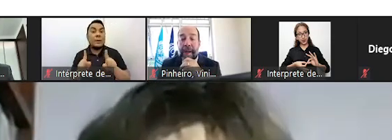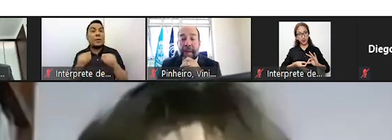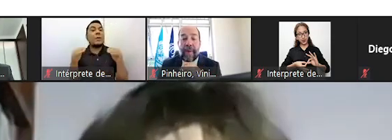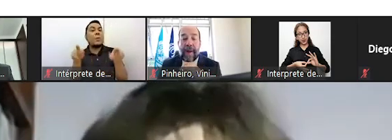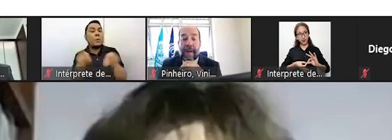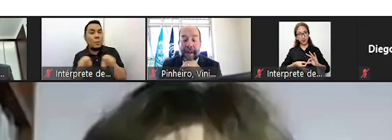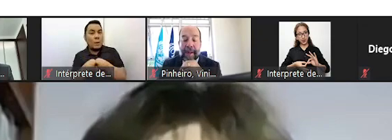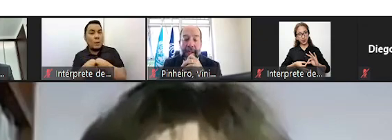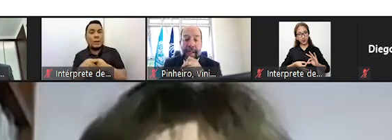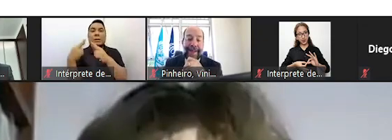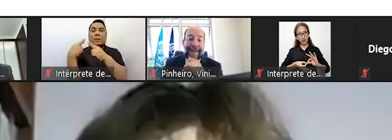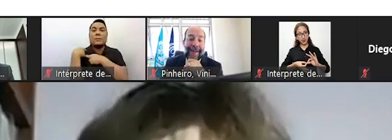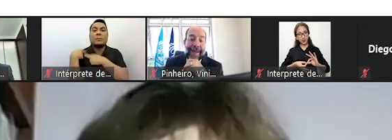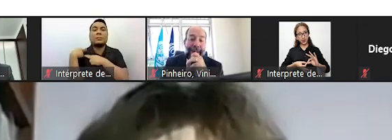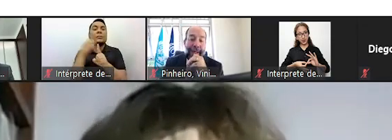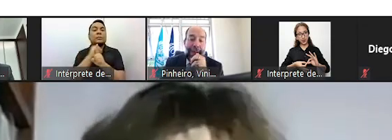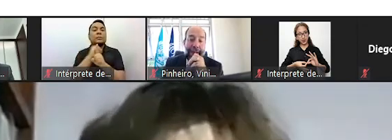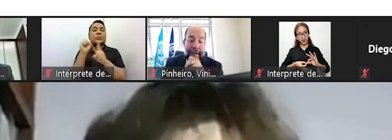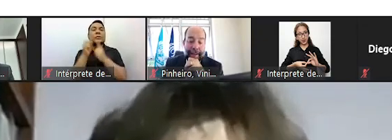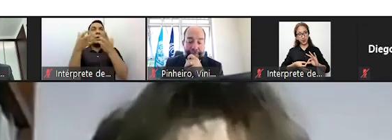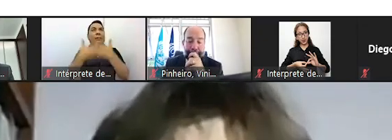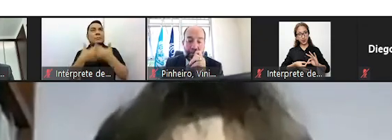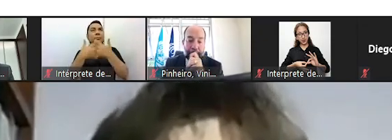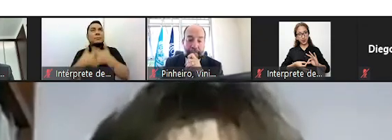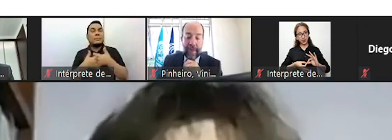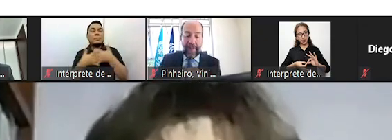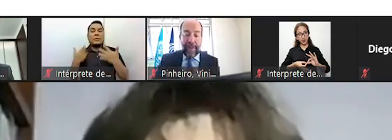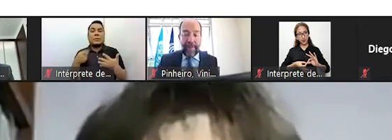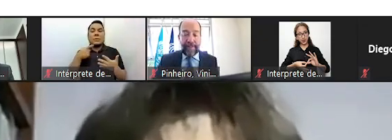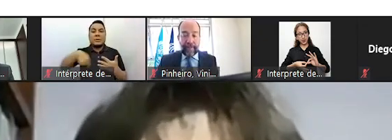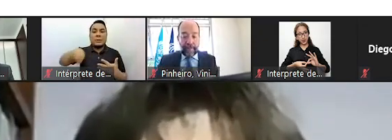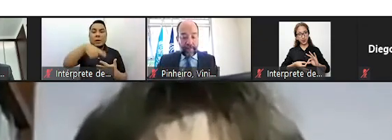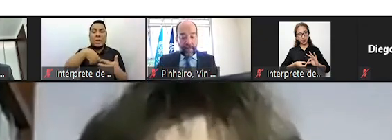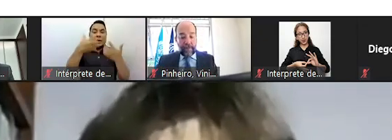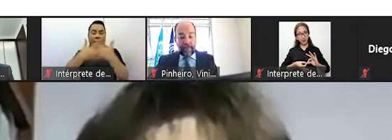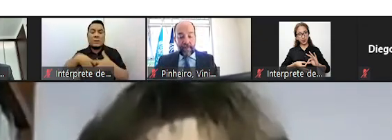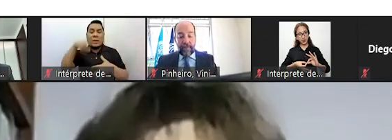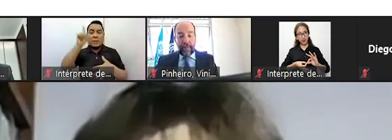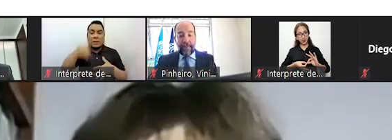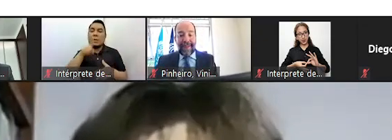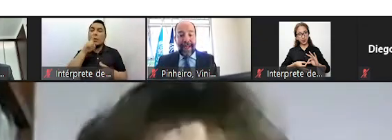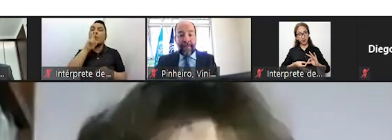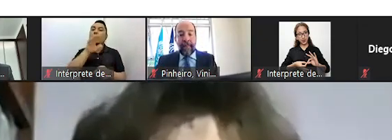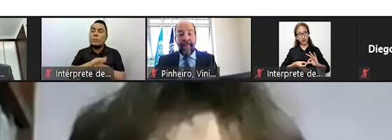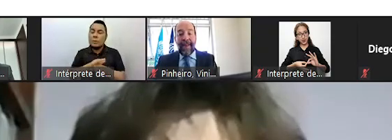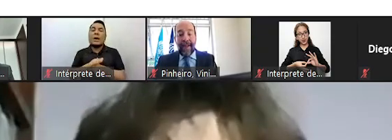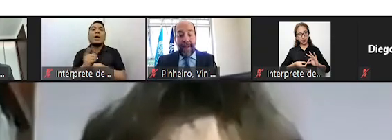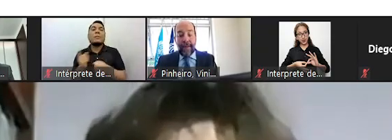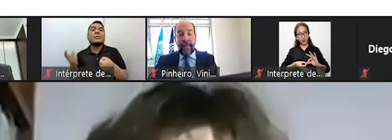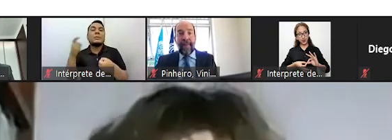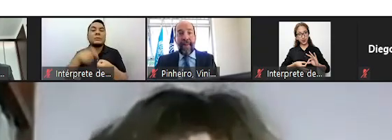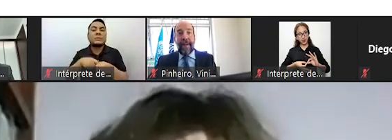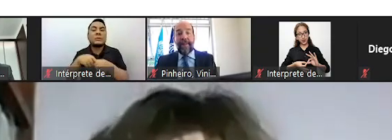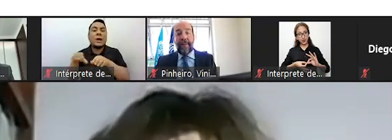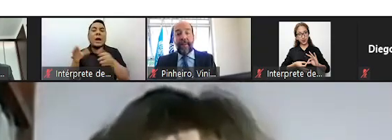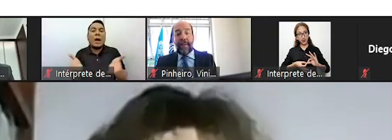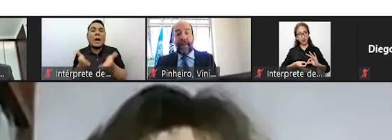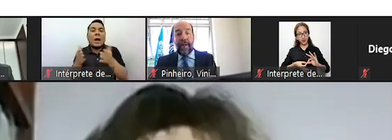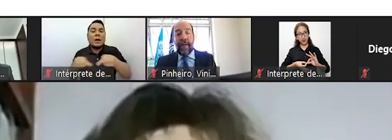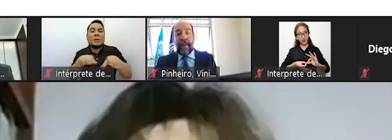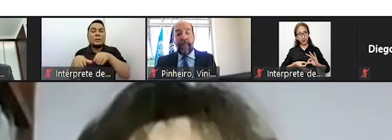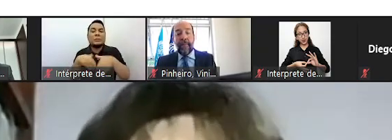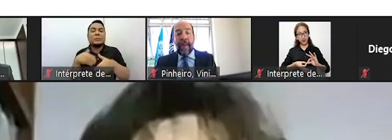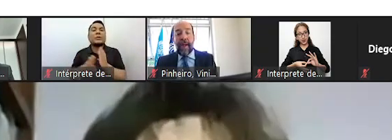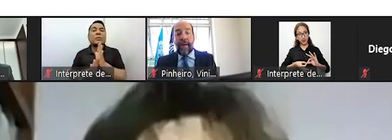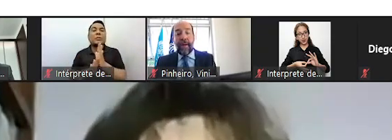can't call it a social dialogue and the social responsibility of businesses that the